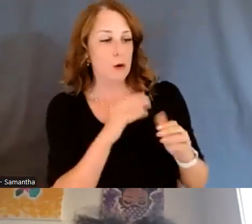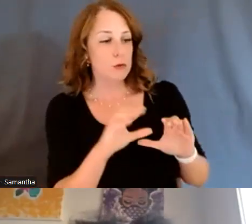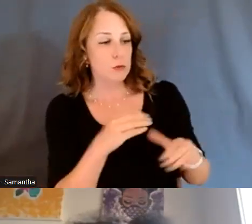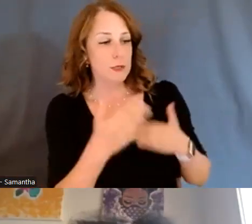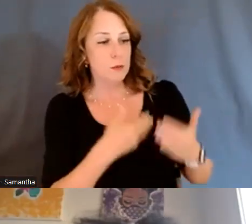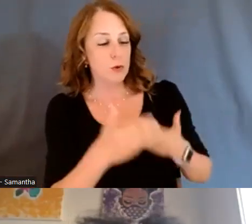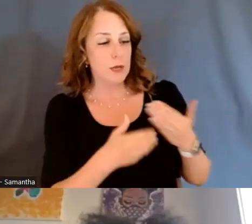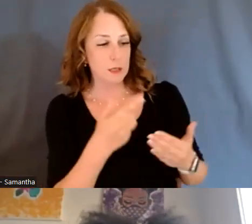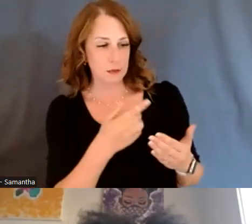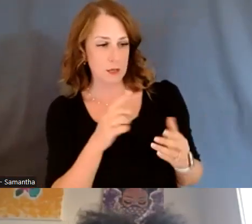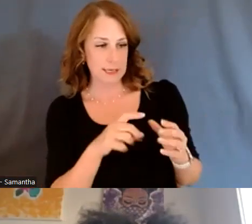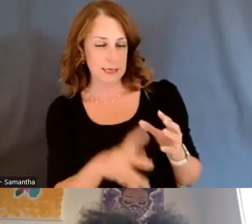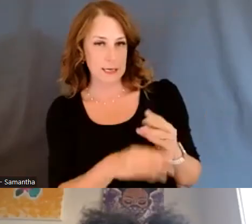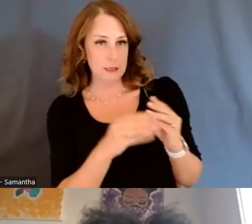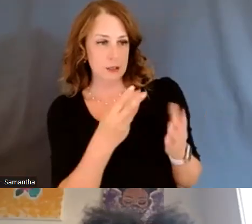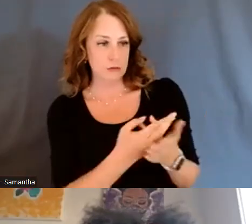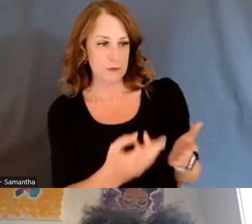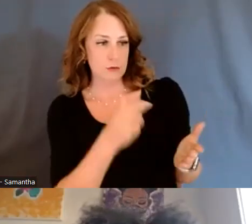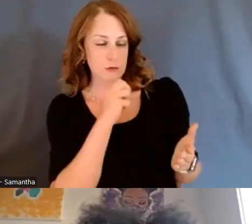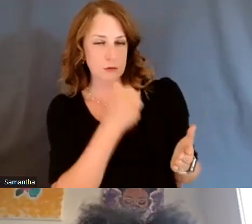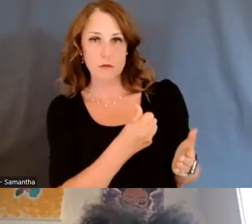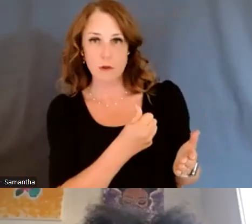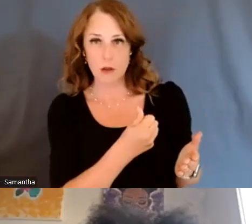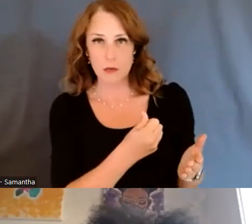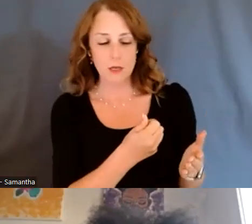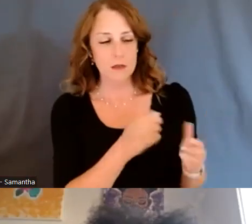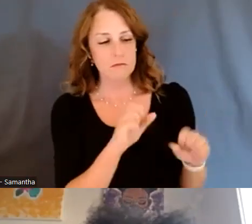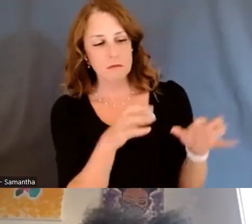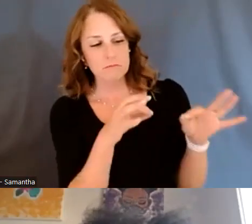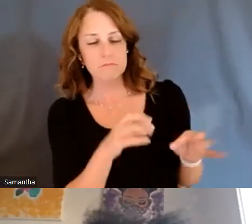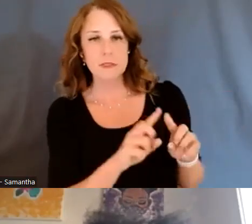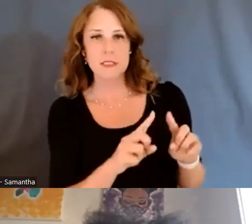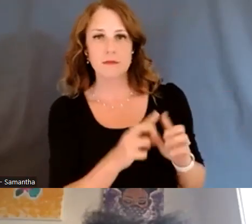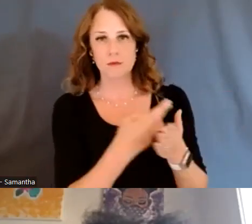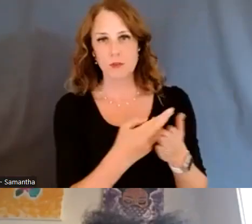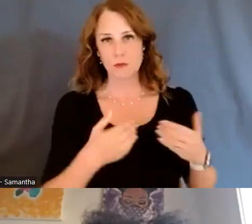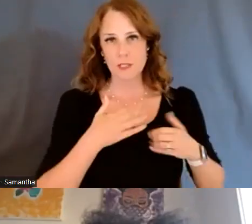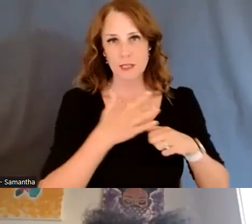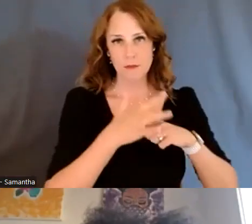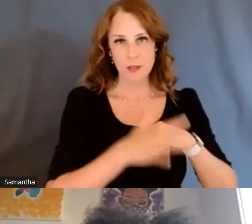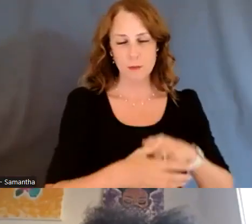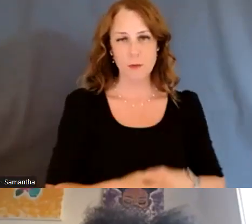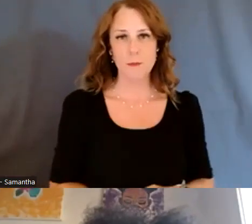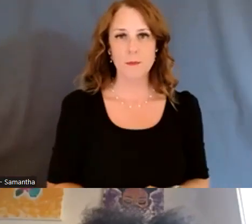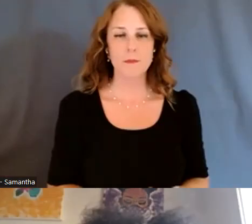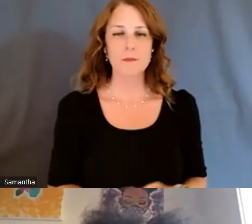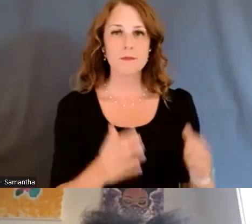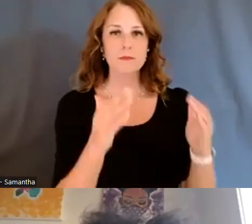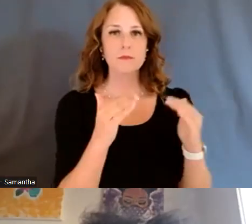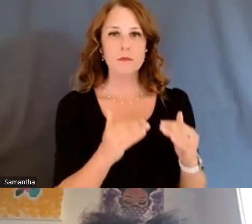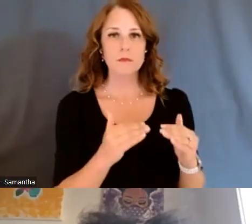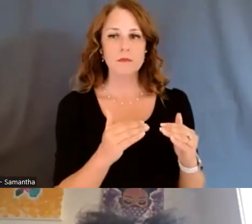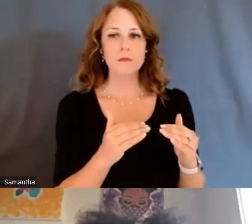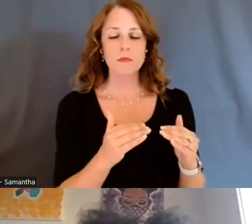gauge whether they need additional resources, and talk to them about what resources might be needed and what we can do to help. Then, that they will